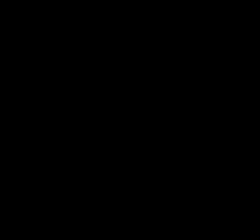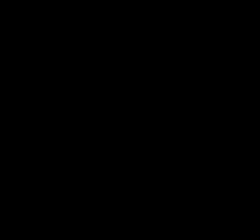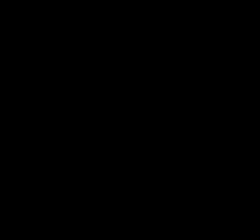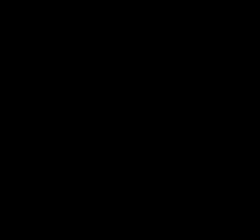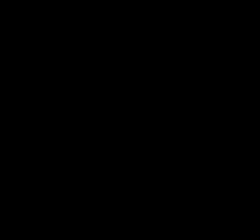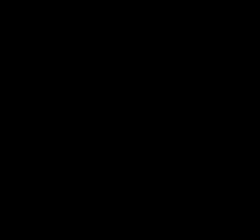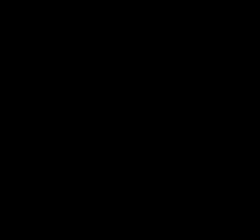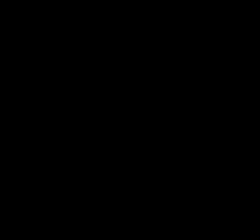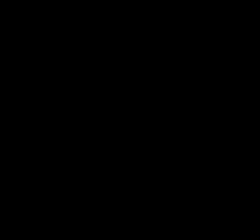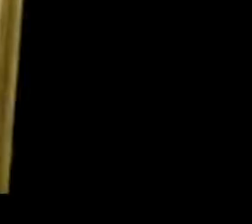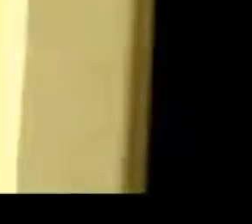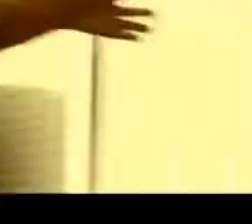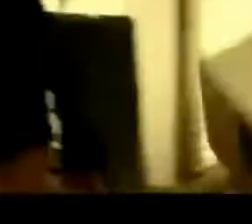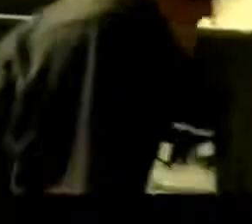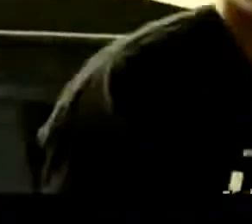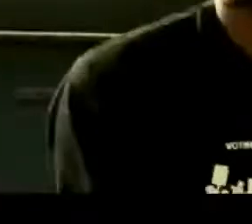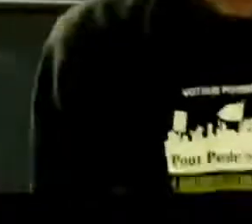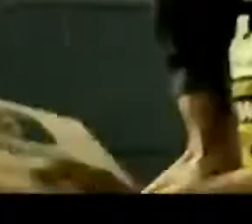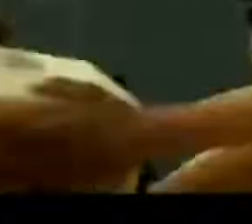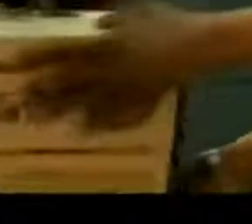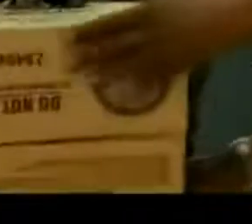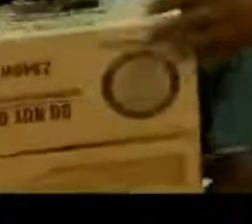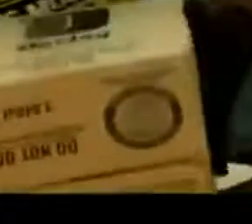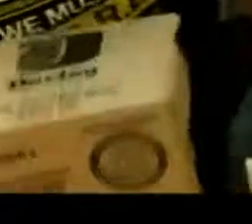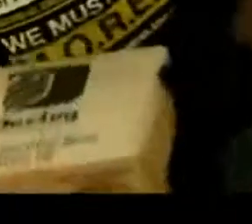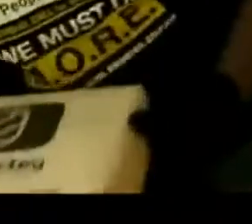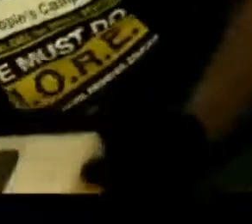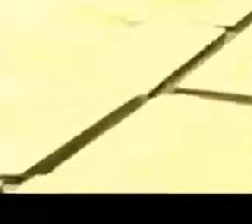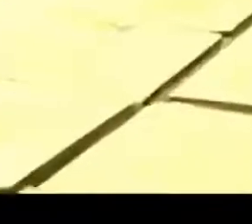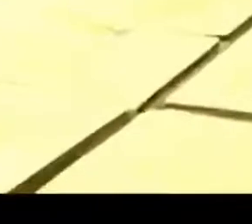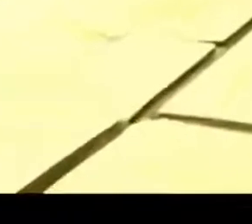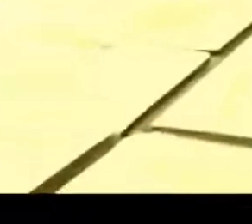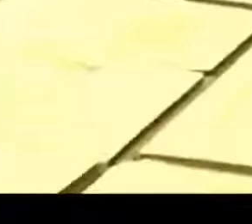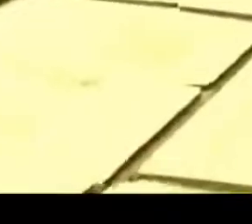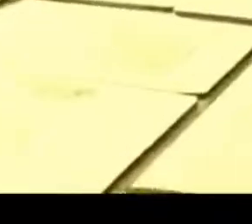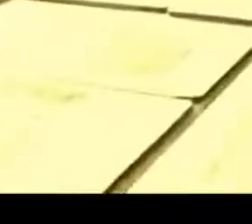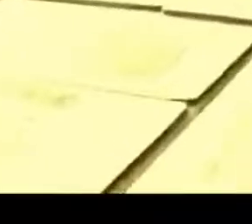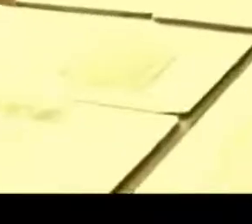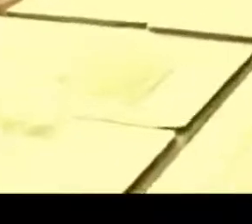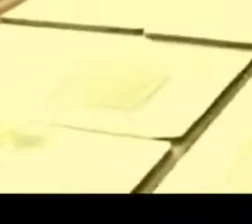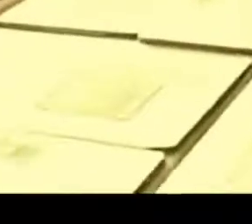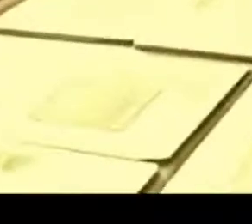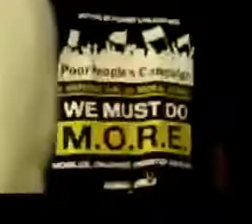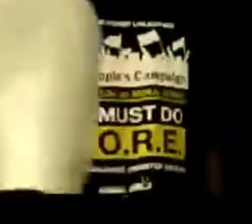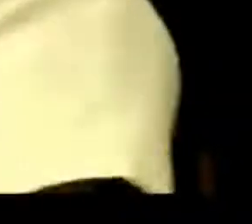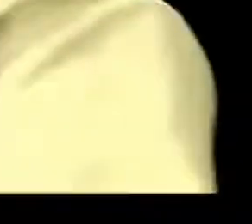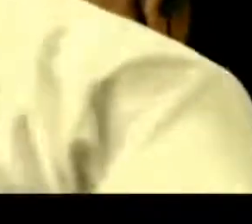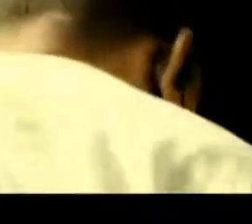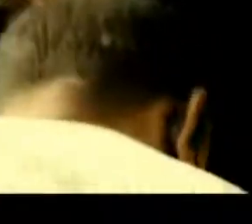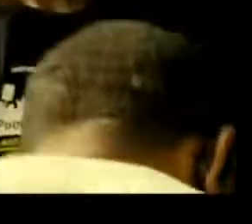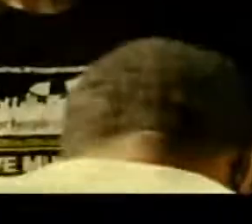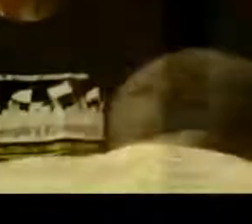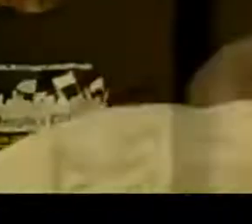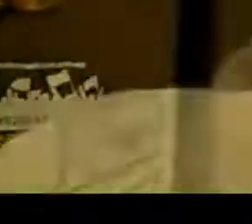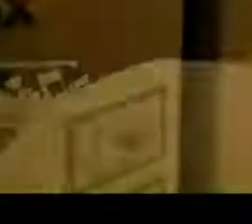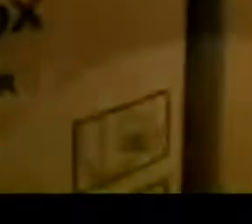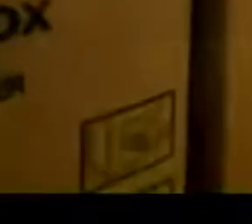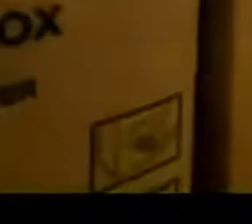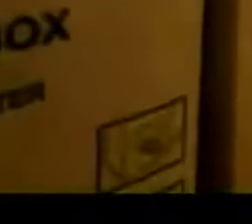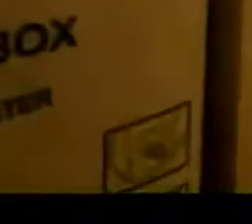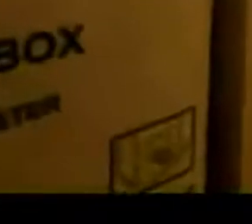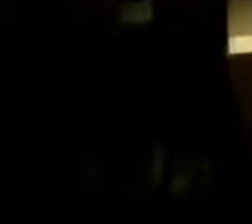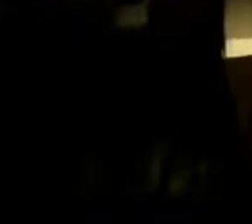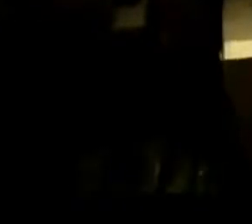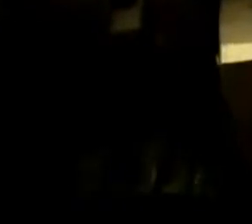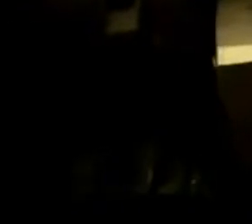to those 5 weeks where people were without water. And these are just community members that came together to provide support to each